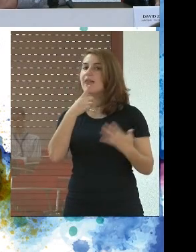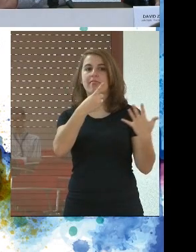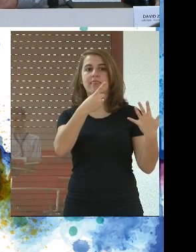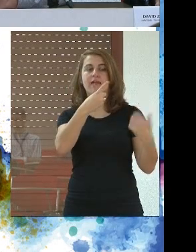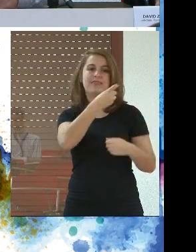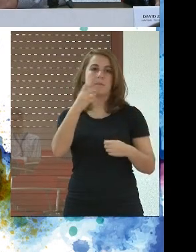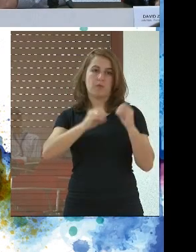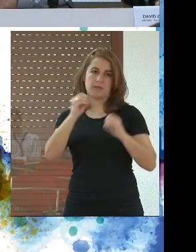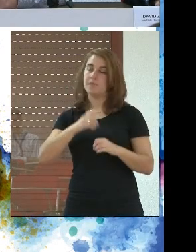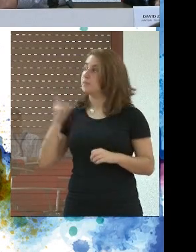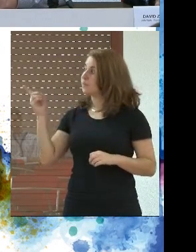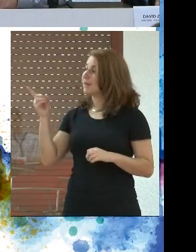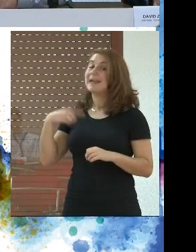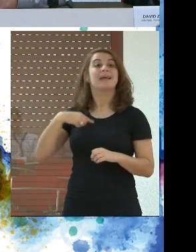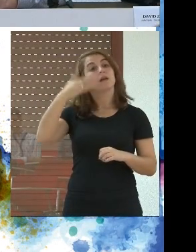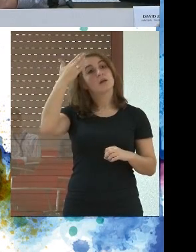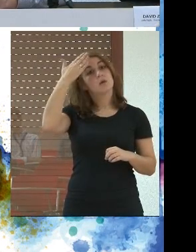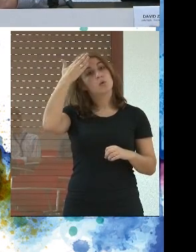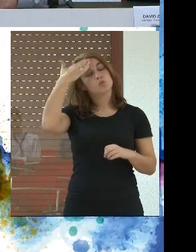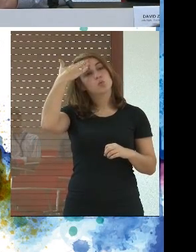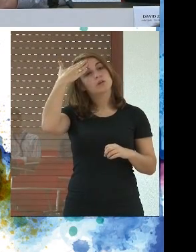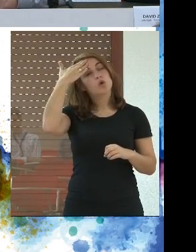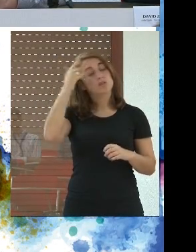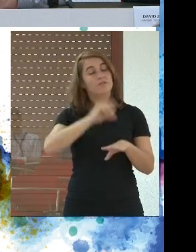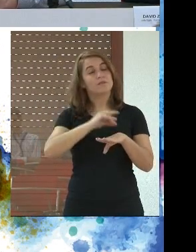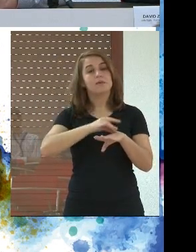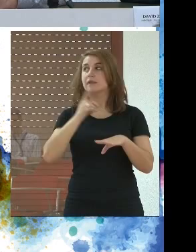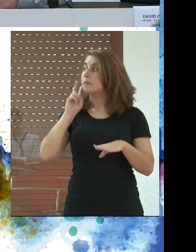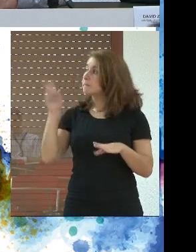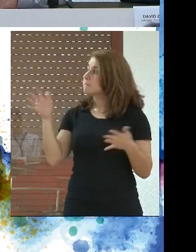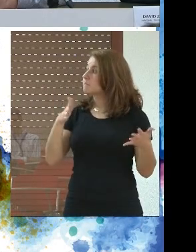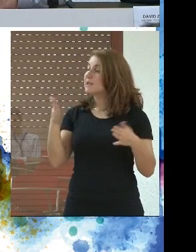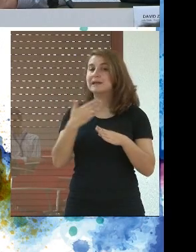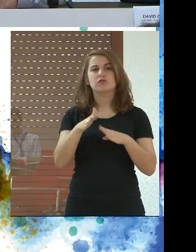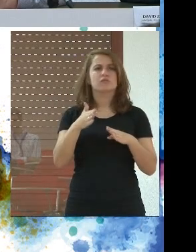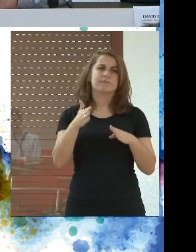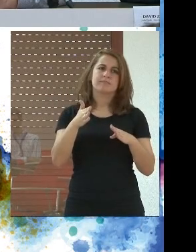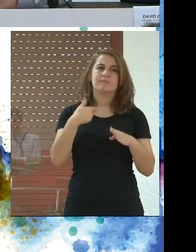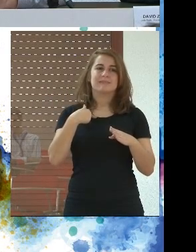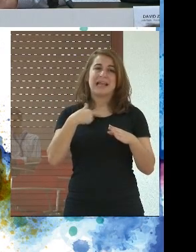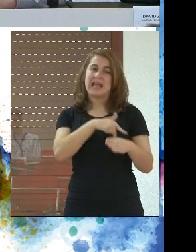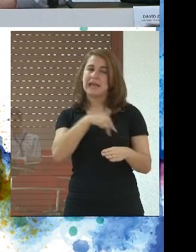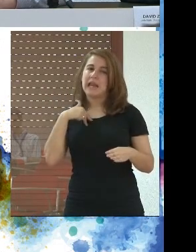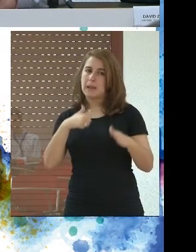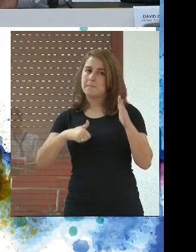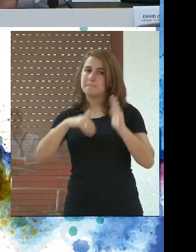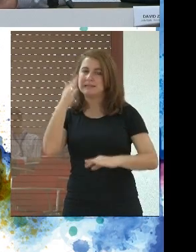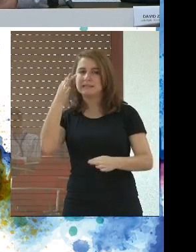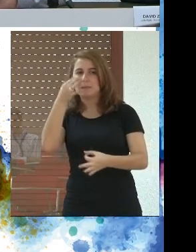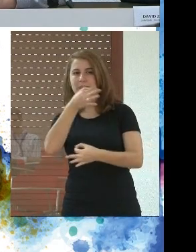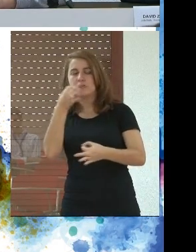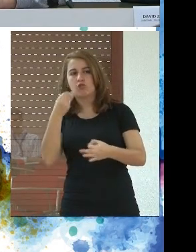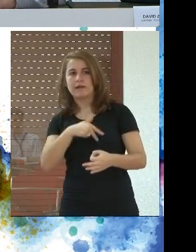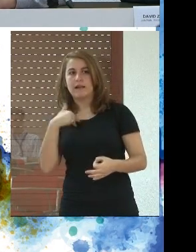And the green is 100% success rate. In the case of multiple sclerosis patients, the threshold